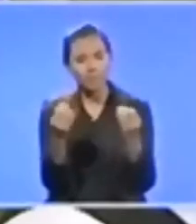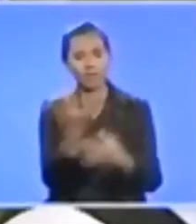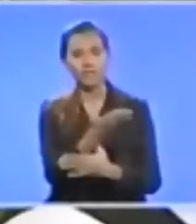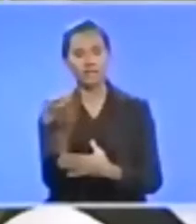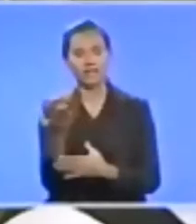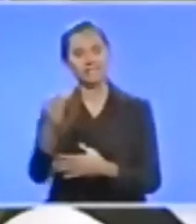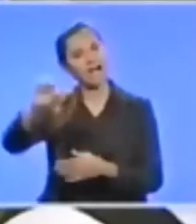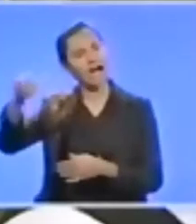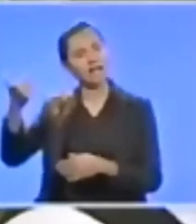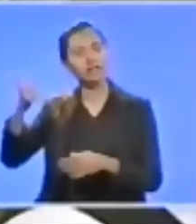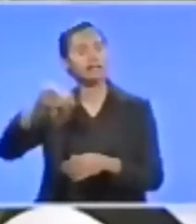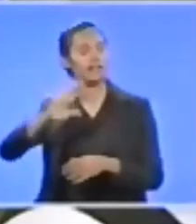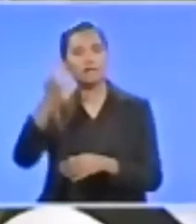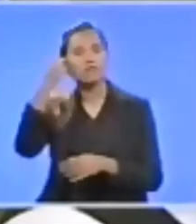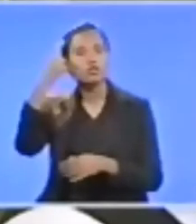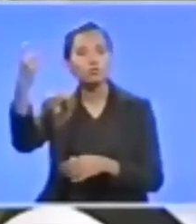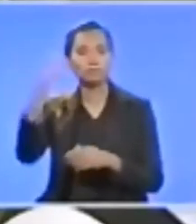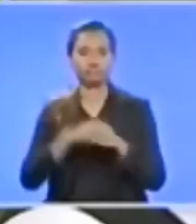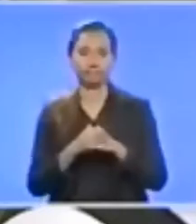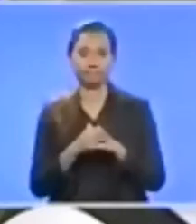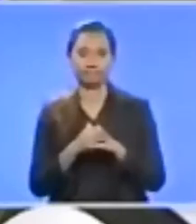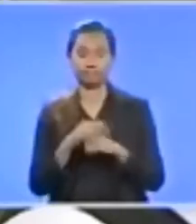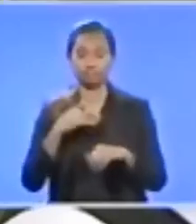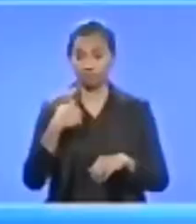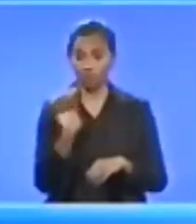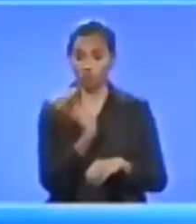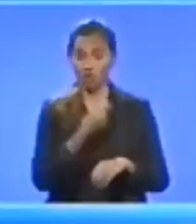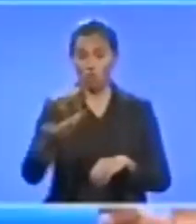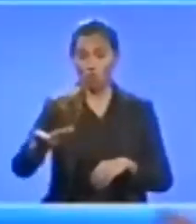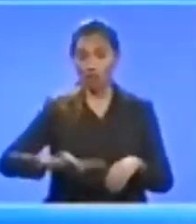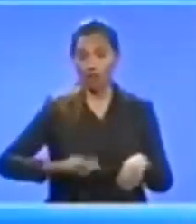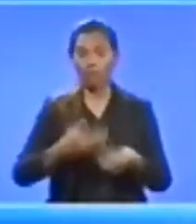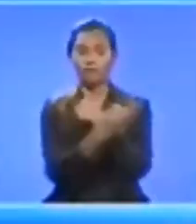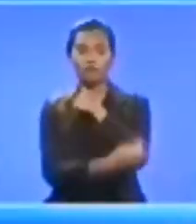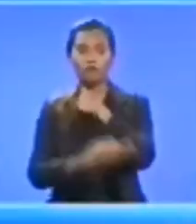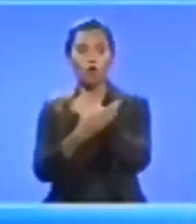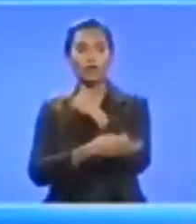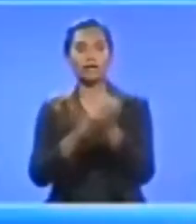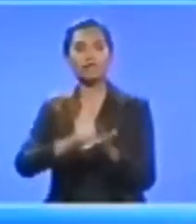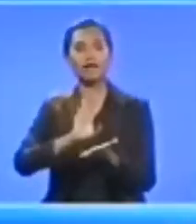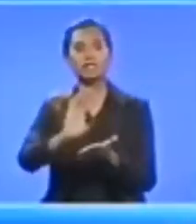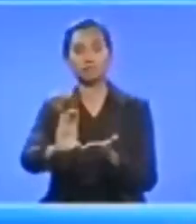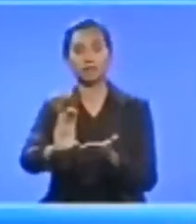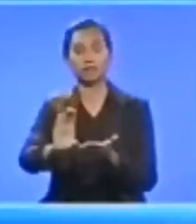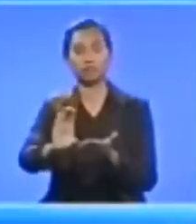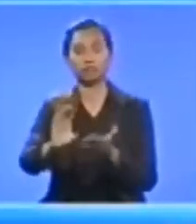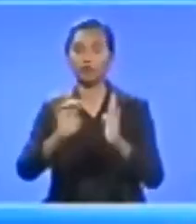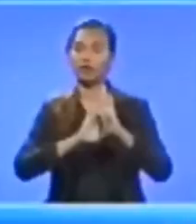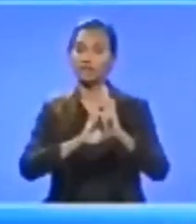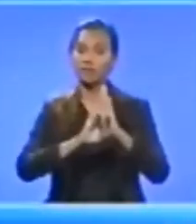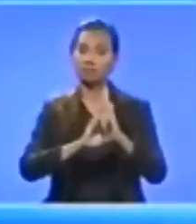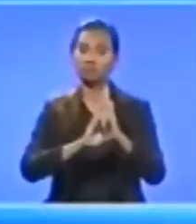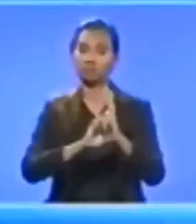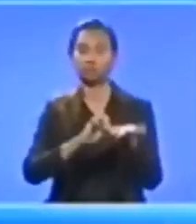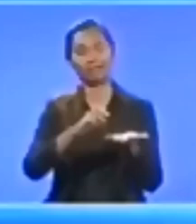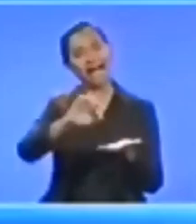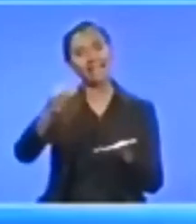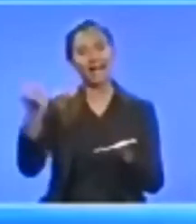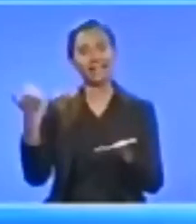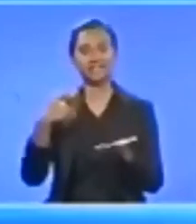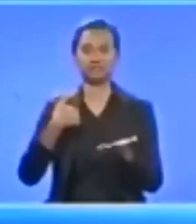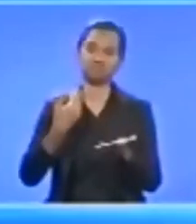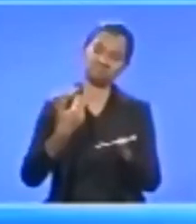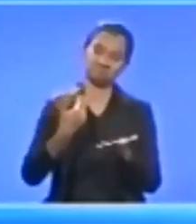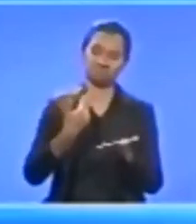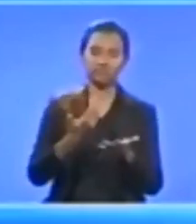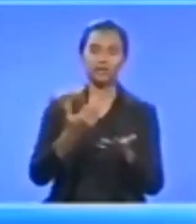doing. We welcome foreign investments. For instance, while others shun them for nationalist